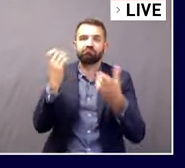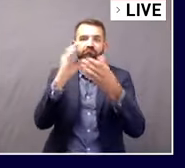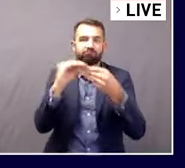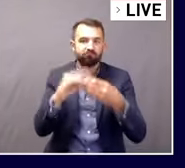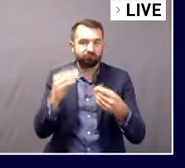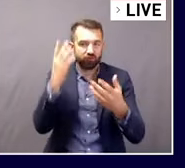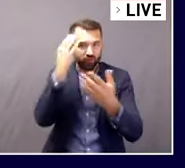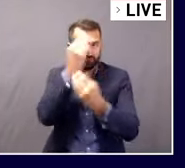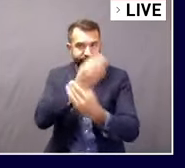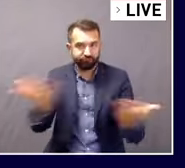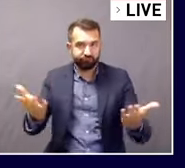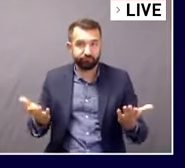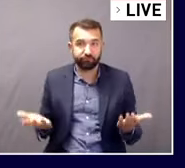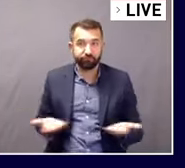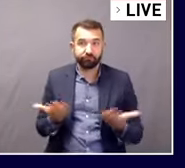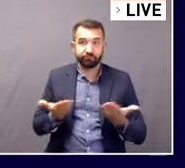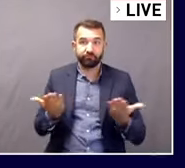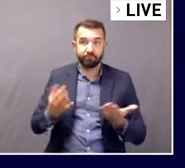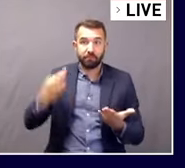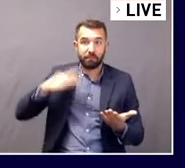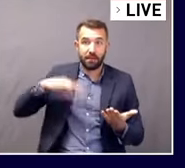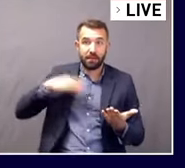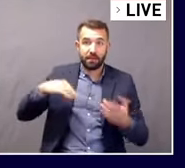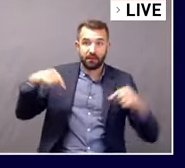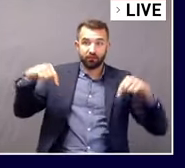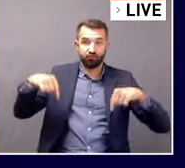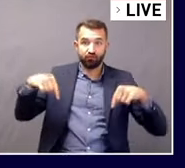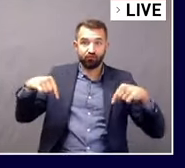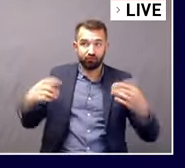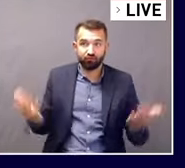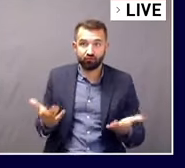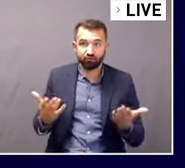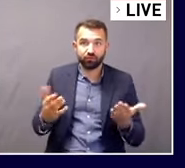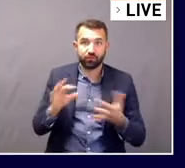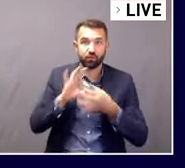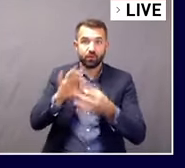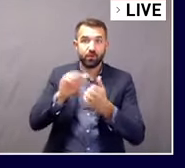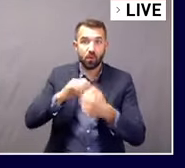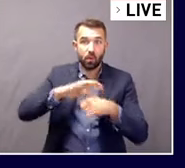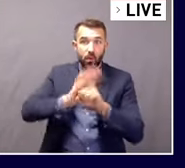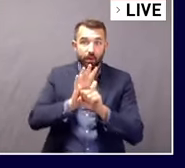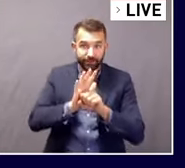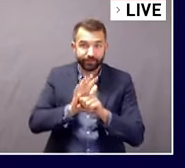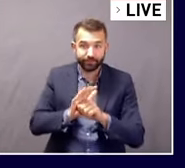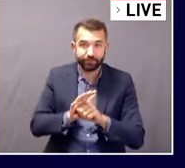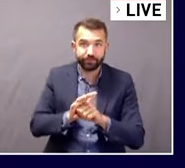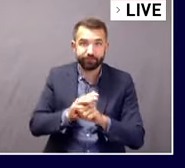is with respect to COVID-19 and assess where we might be going.